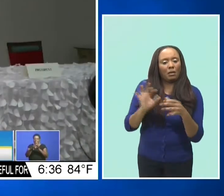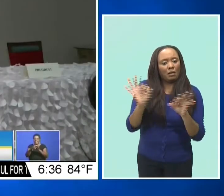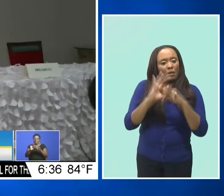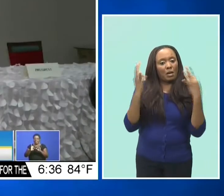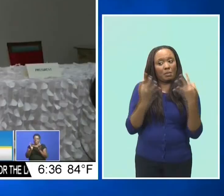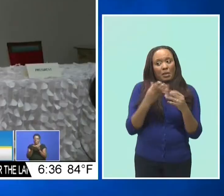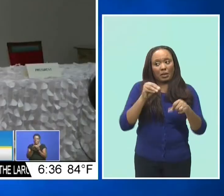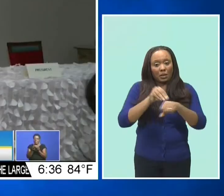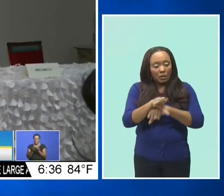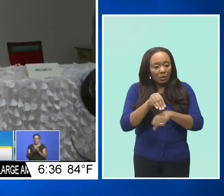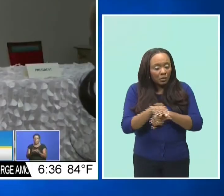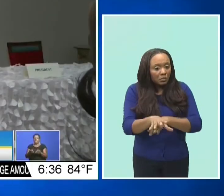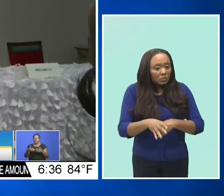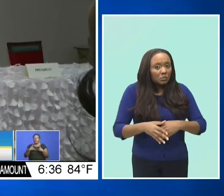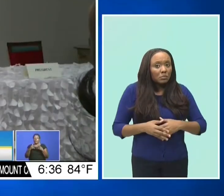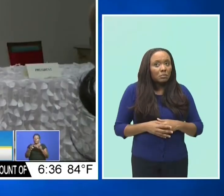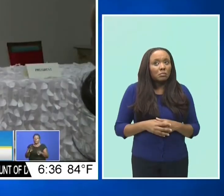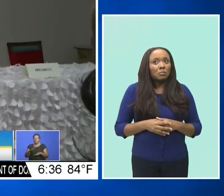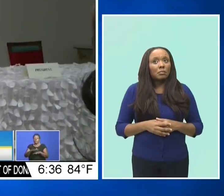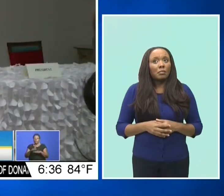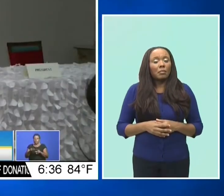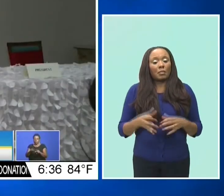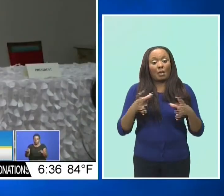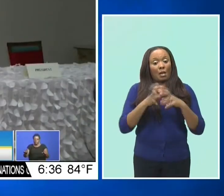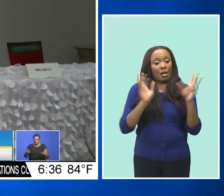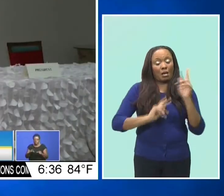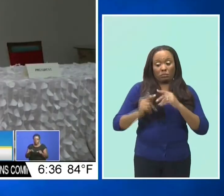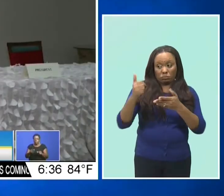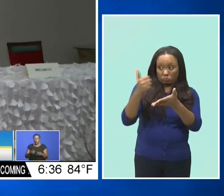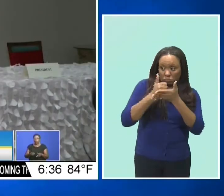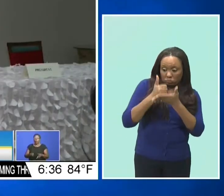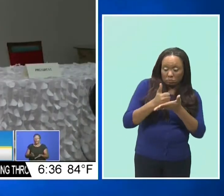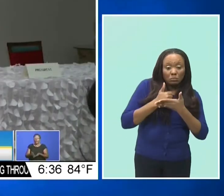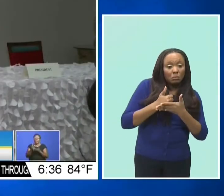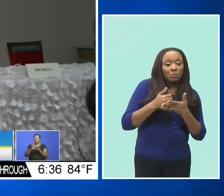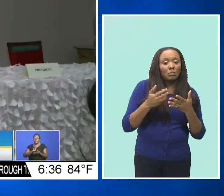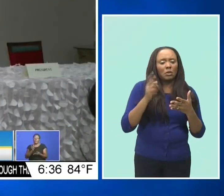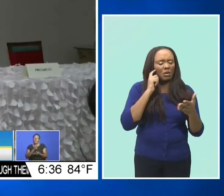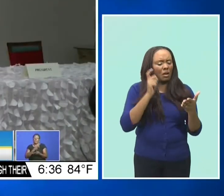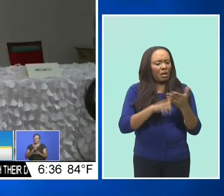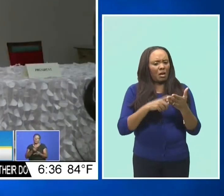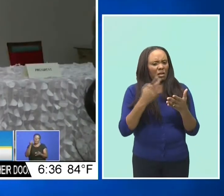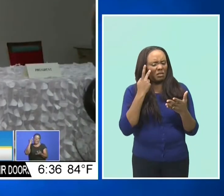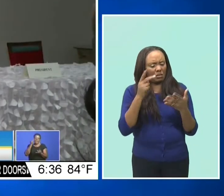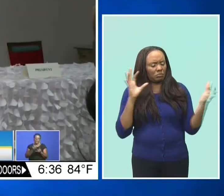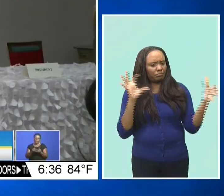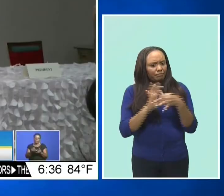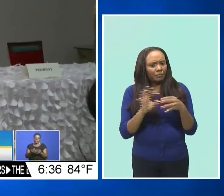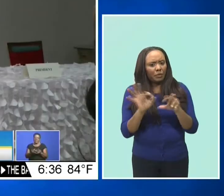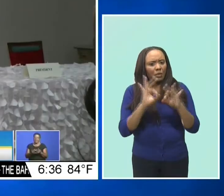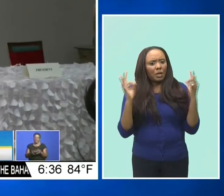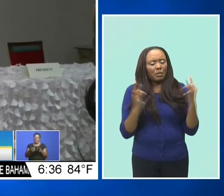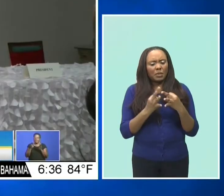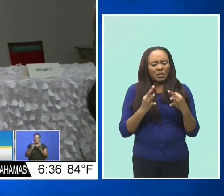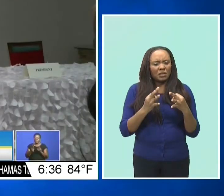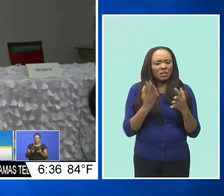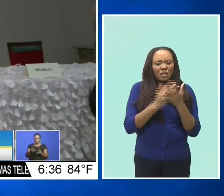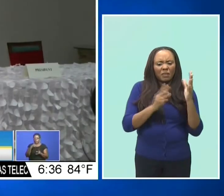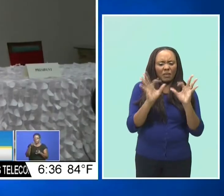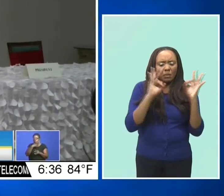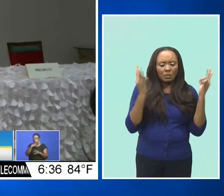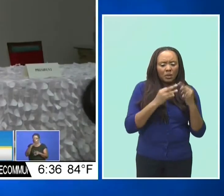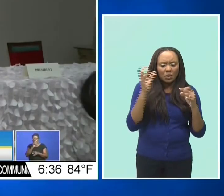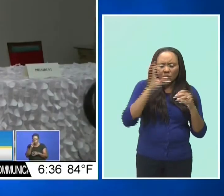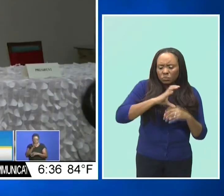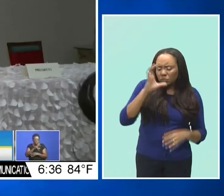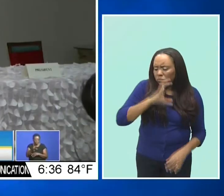have persons on the ground that are helping us to identify and link families that would have lost their loved ones. You know, they are